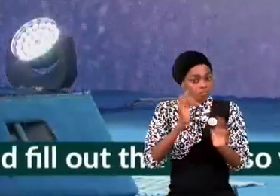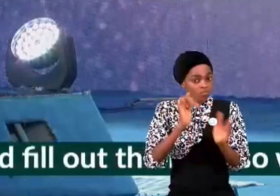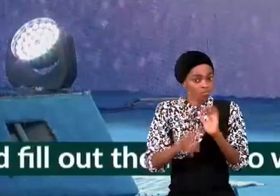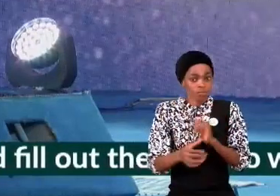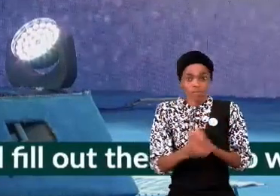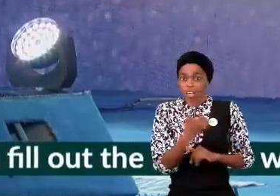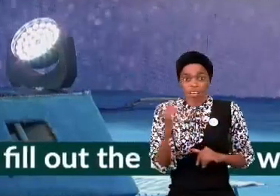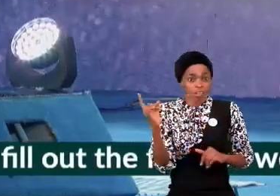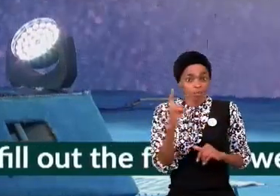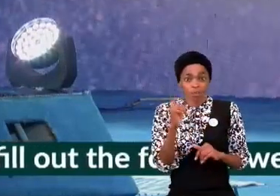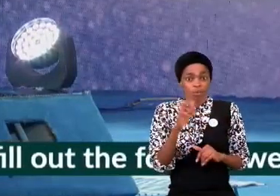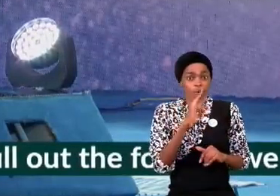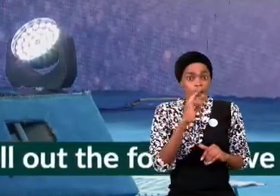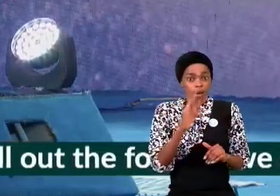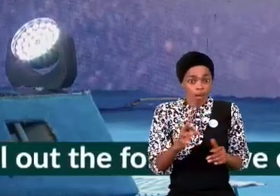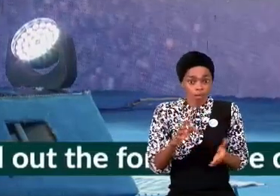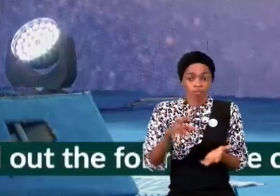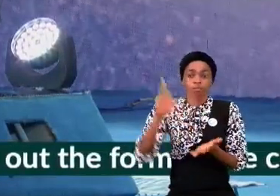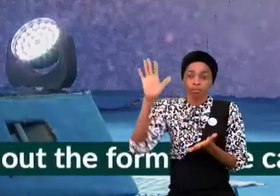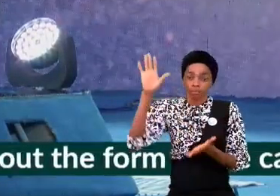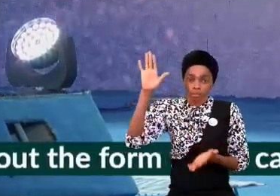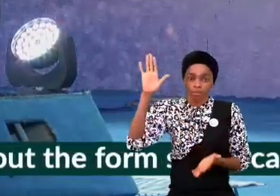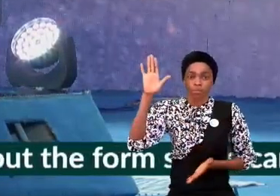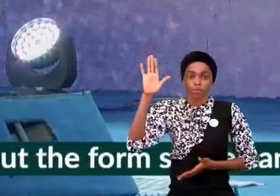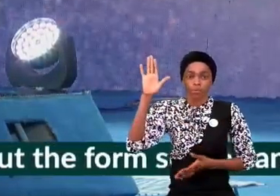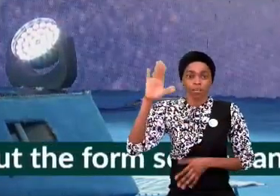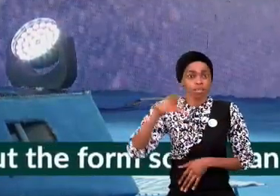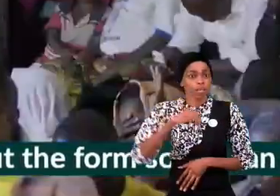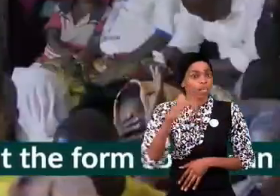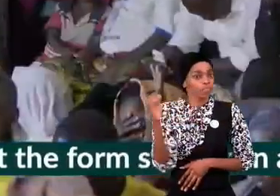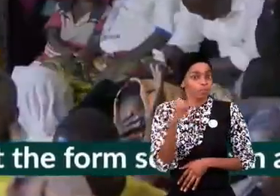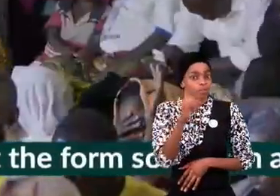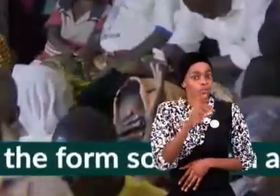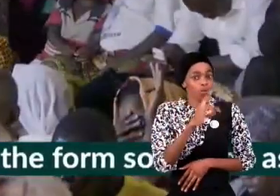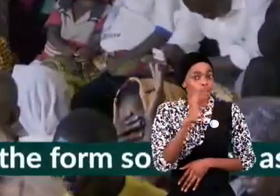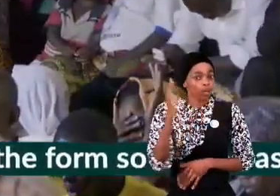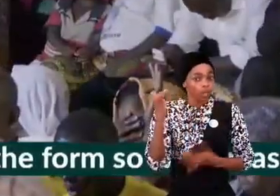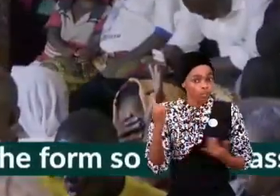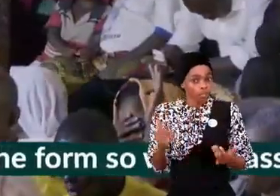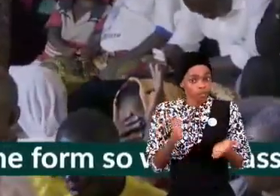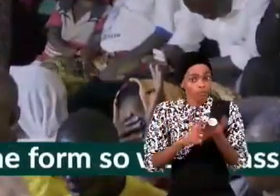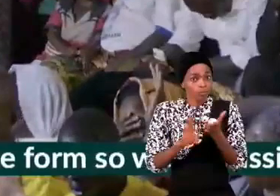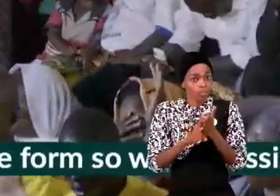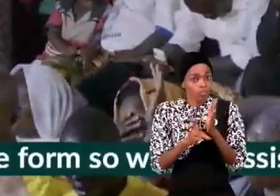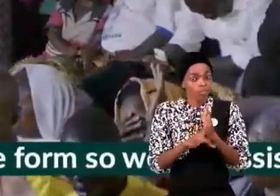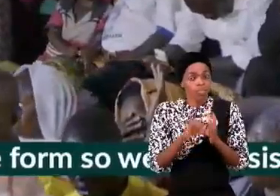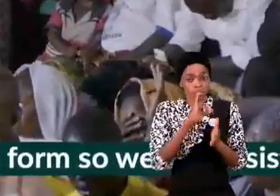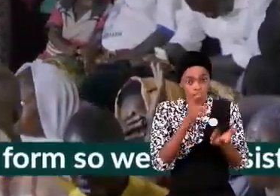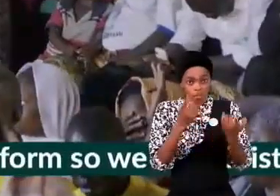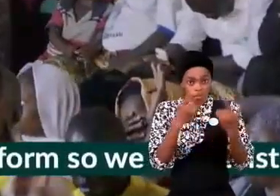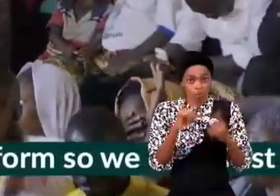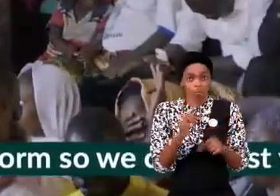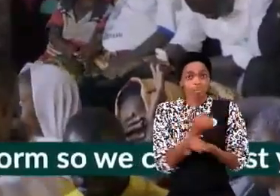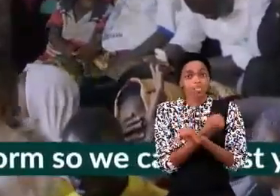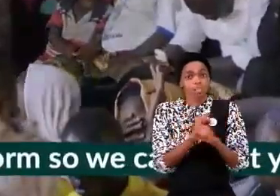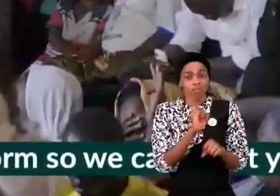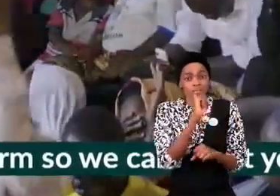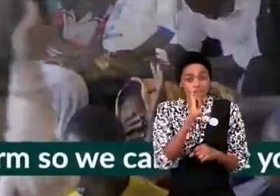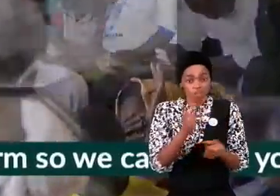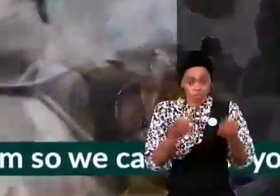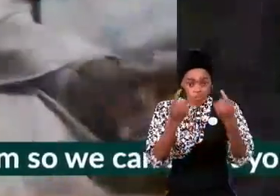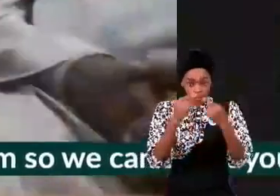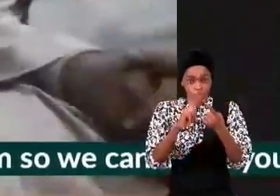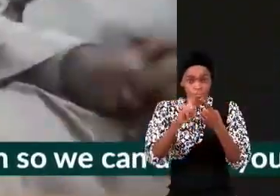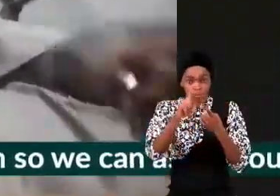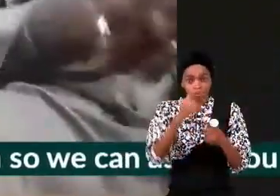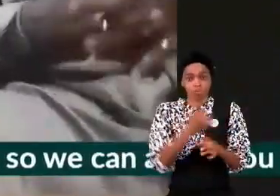now, forgiveness is coming. Salvation is coming. Freedom is coming. Raise up that hand.